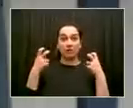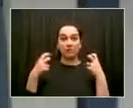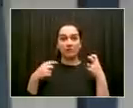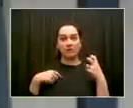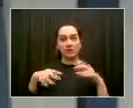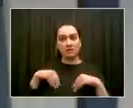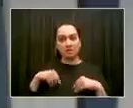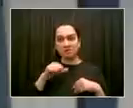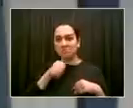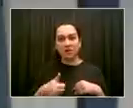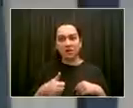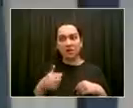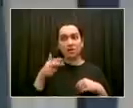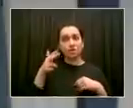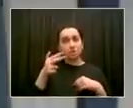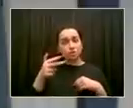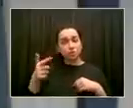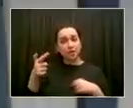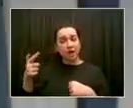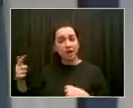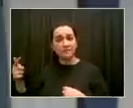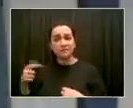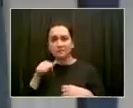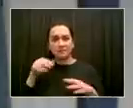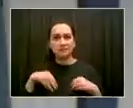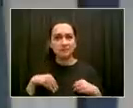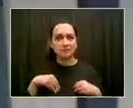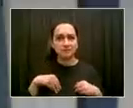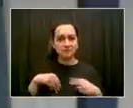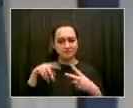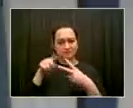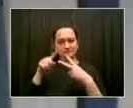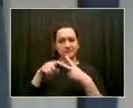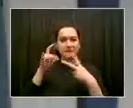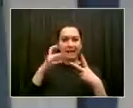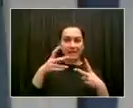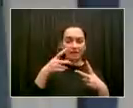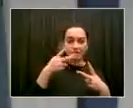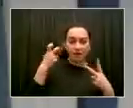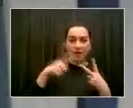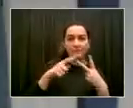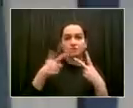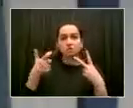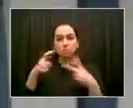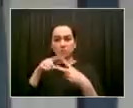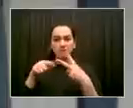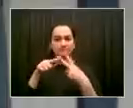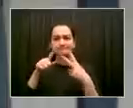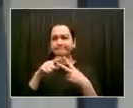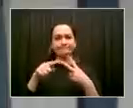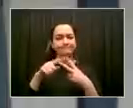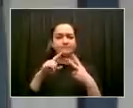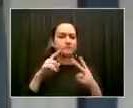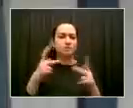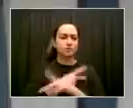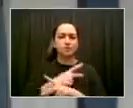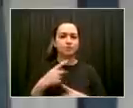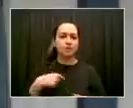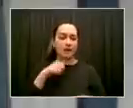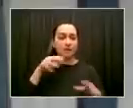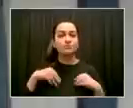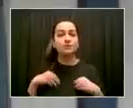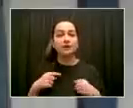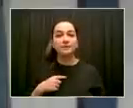Commissioner mentioned, we deployed over 200 cameras focused on the Mayor's Action Plan dealing with the hate crime conditions within the